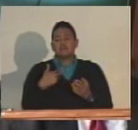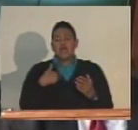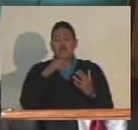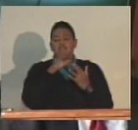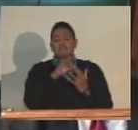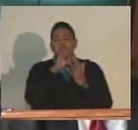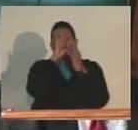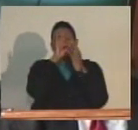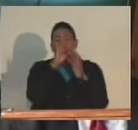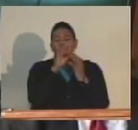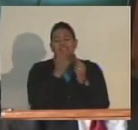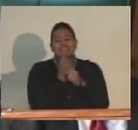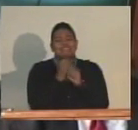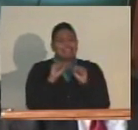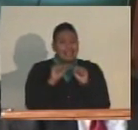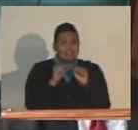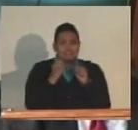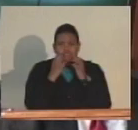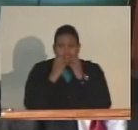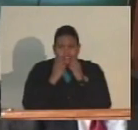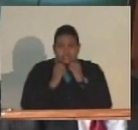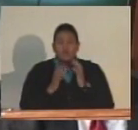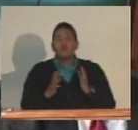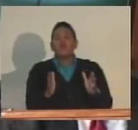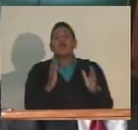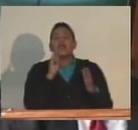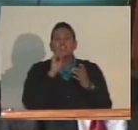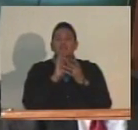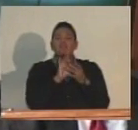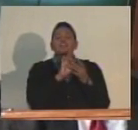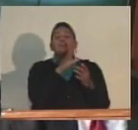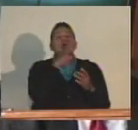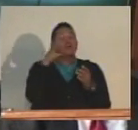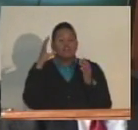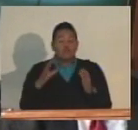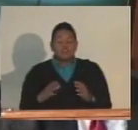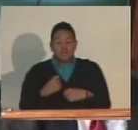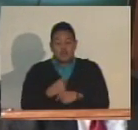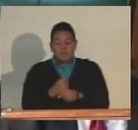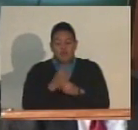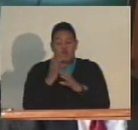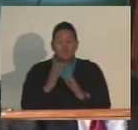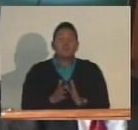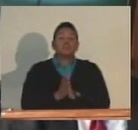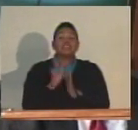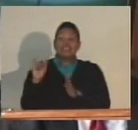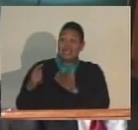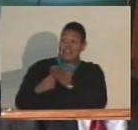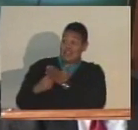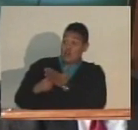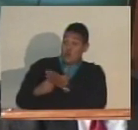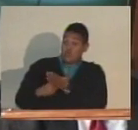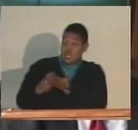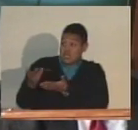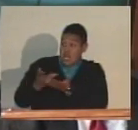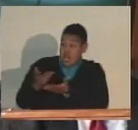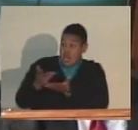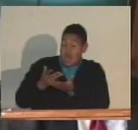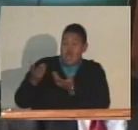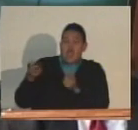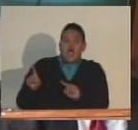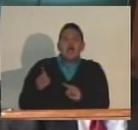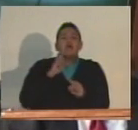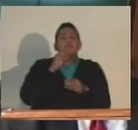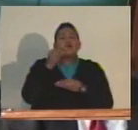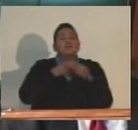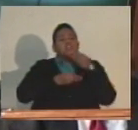special safeguard mechanism in relation to agricultural products, and that negotiations on